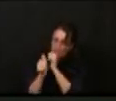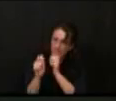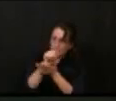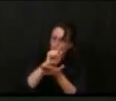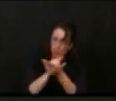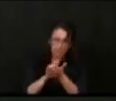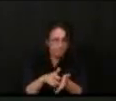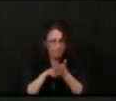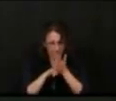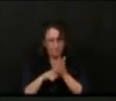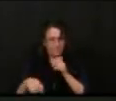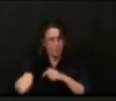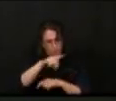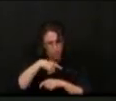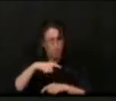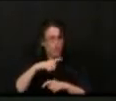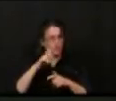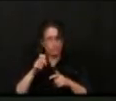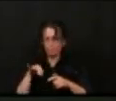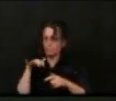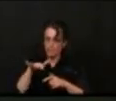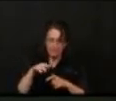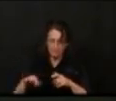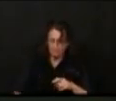to do it. Right. Right.